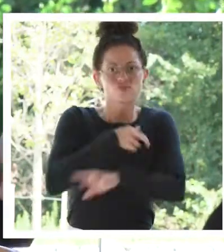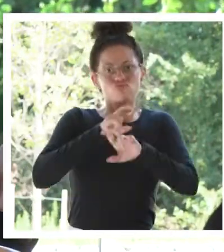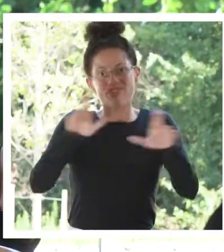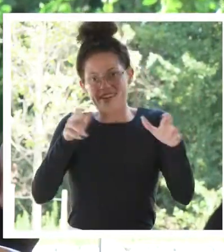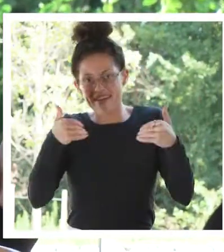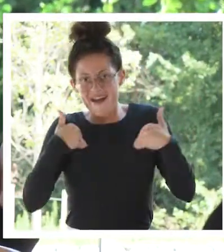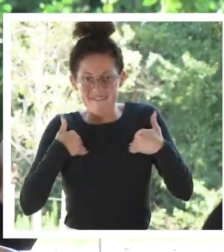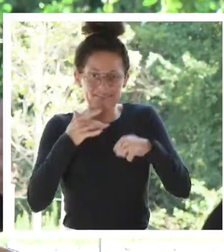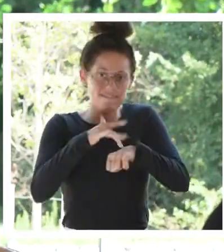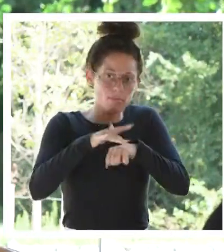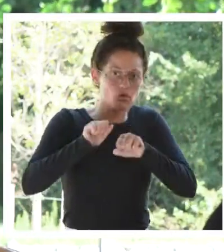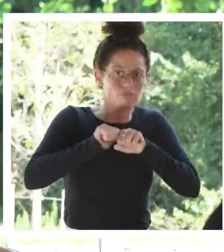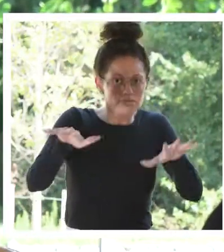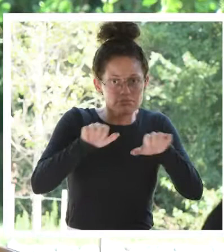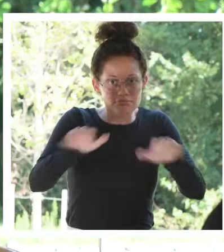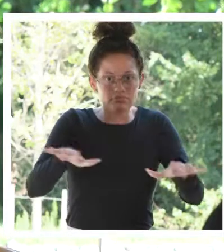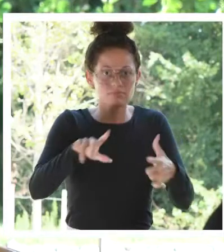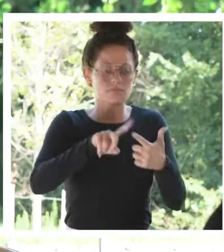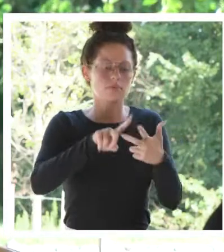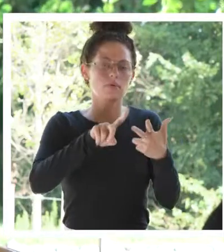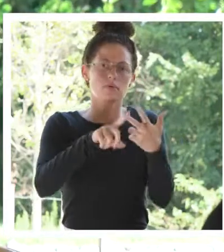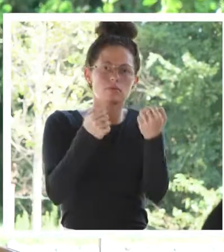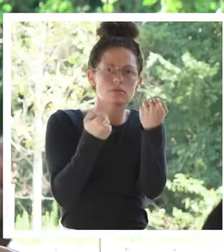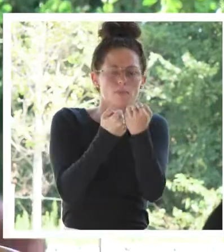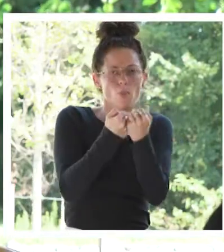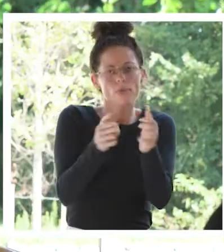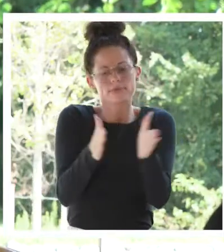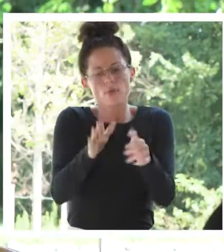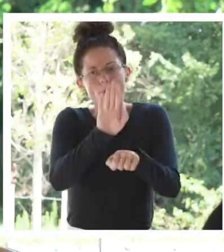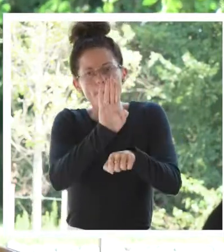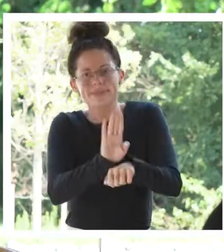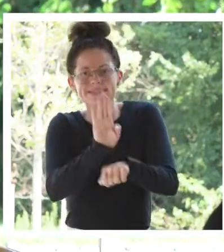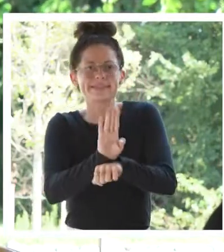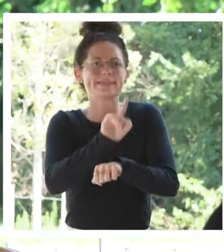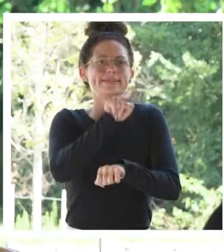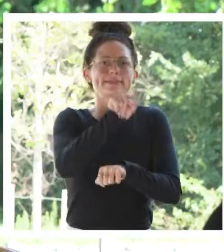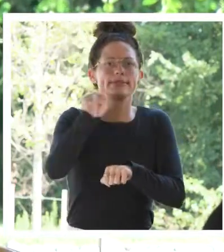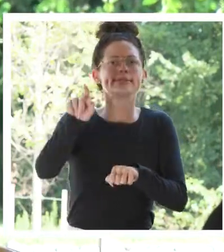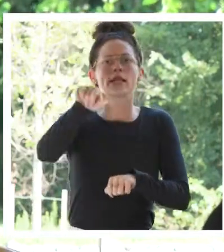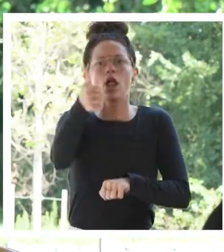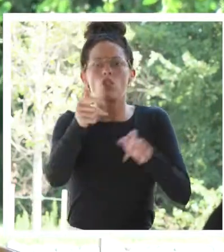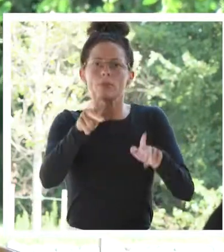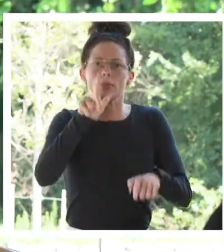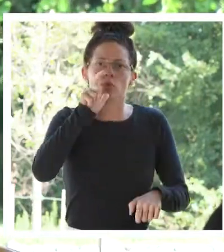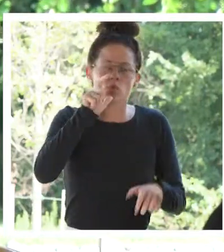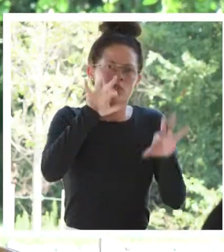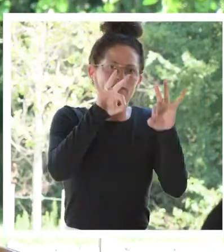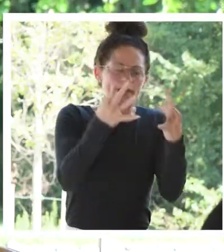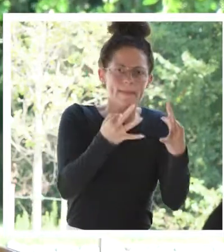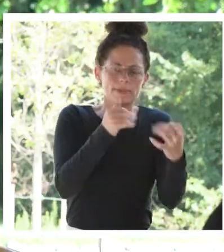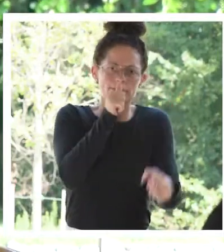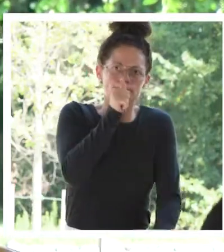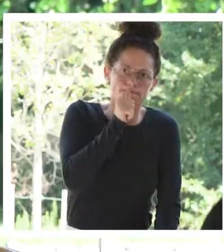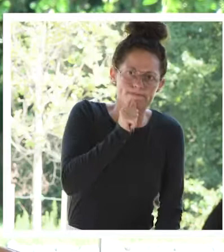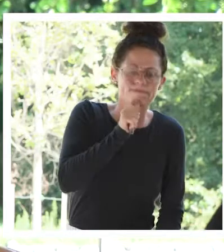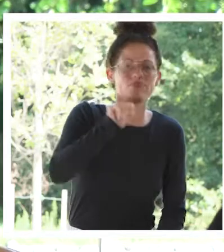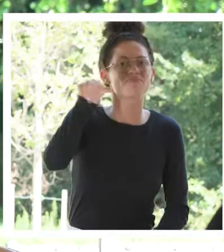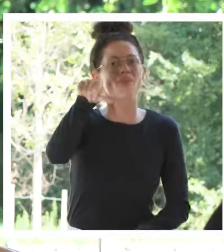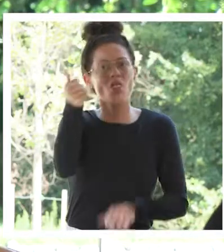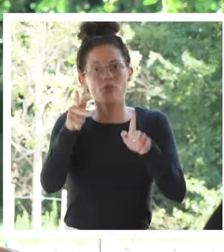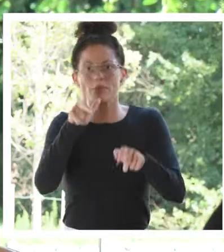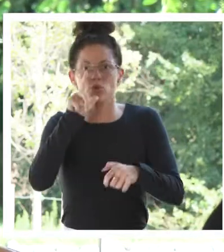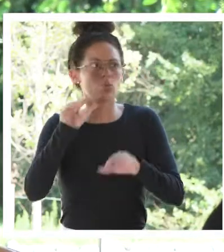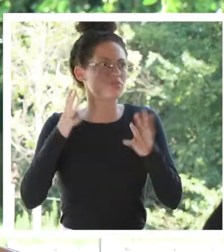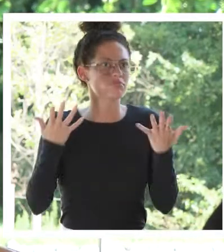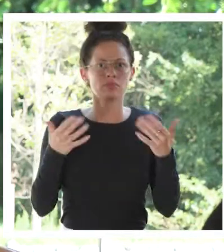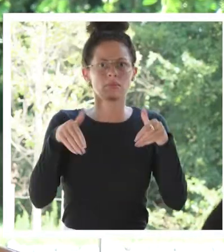provide support to small businesses and others who are hurting, especially families and many who are out of work because